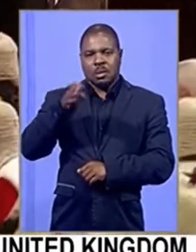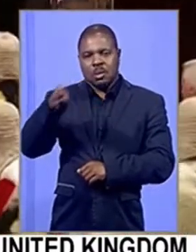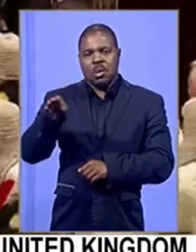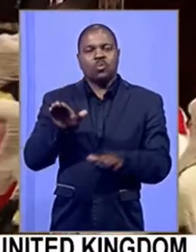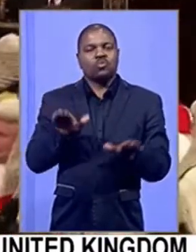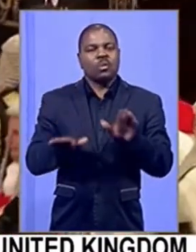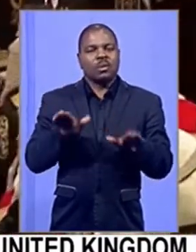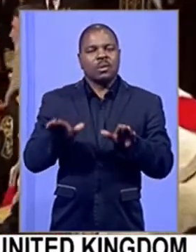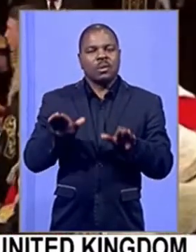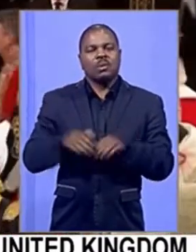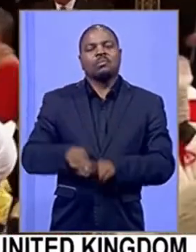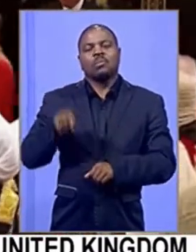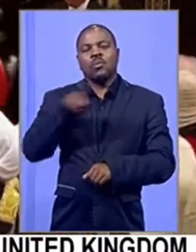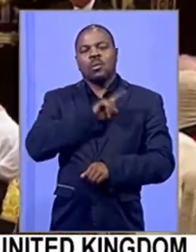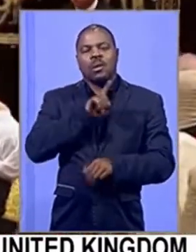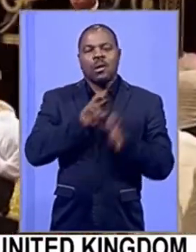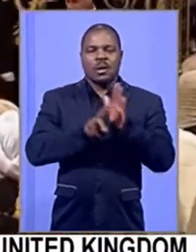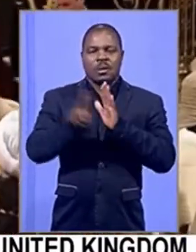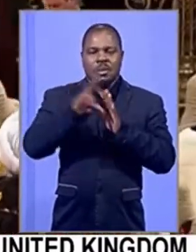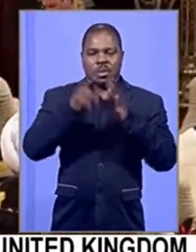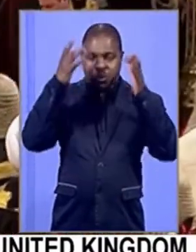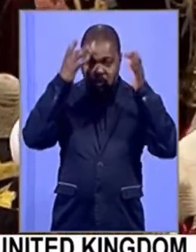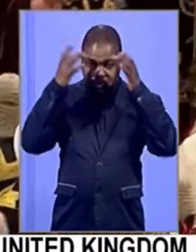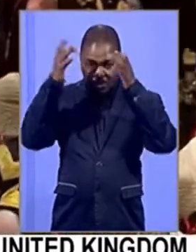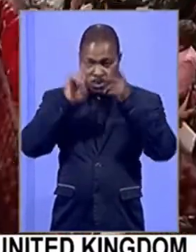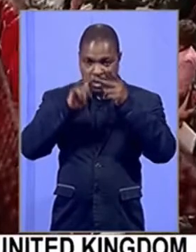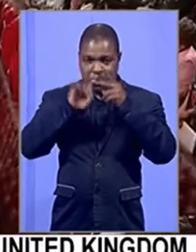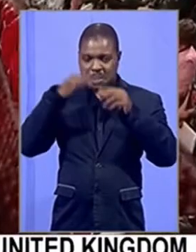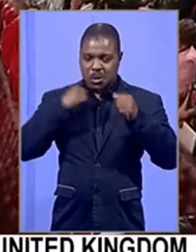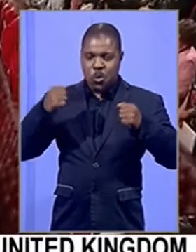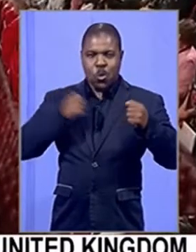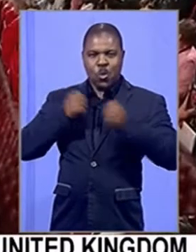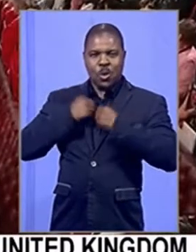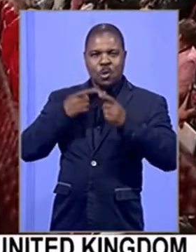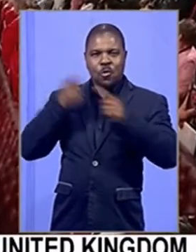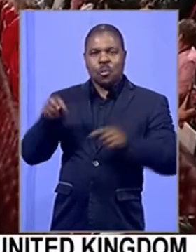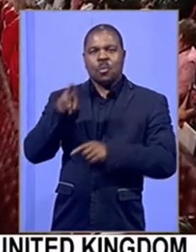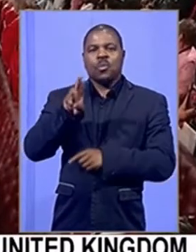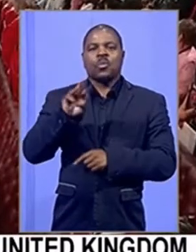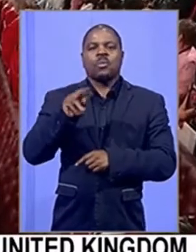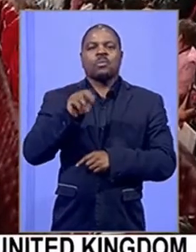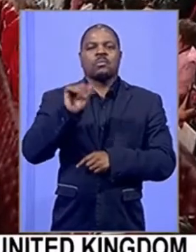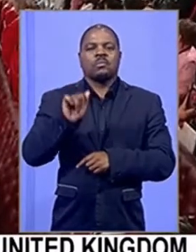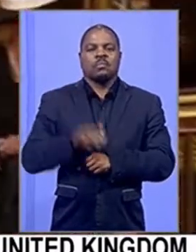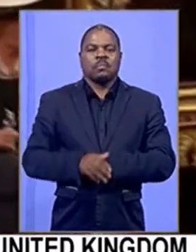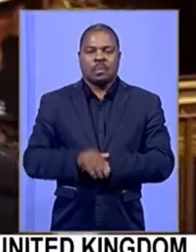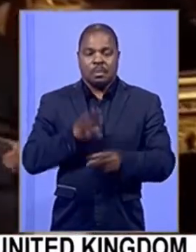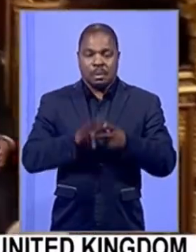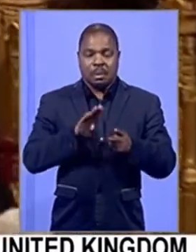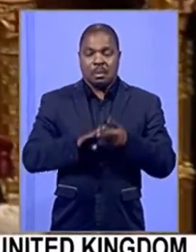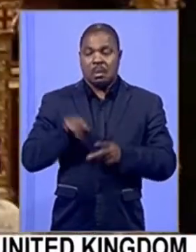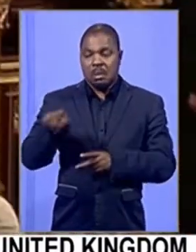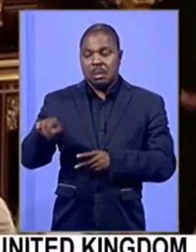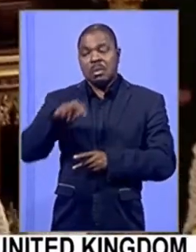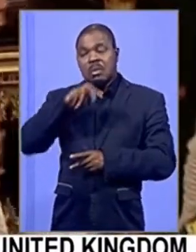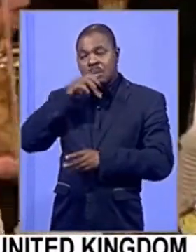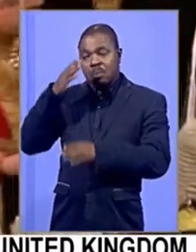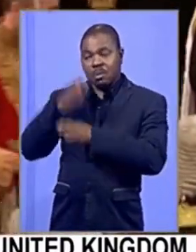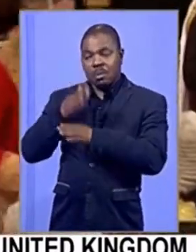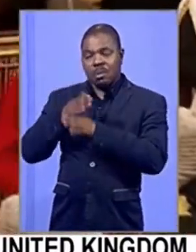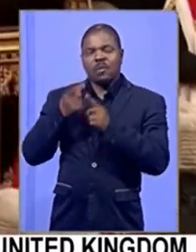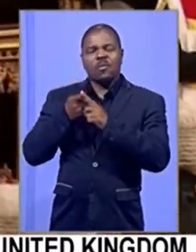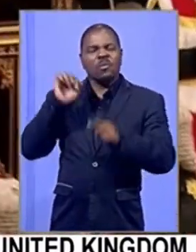la kgosigadi Elizabeth. O ile a relwa gape leina la Gorilla of Rwanda. Le ge go le bjalo, mešomo ya kgosi ya setšhaba se e tšwa